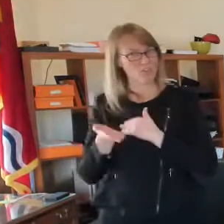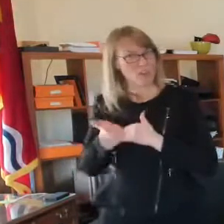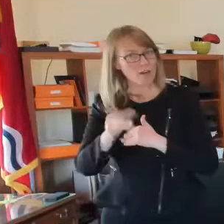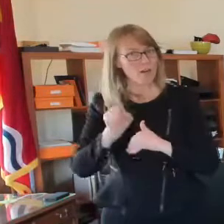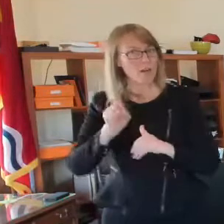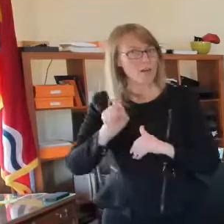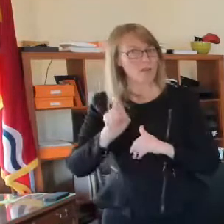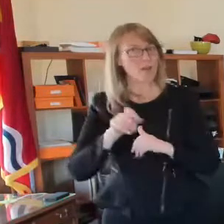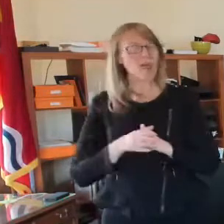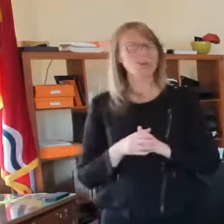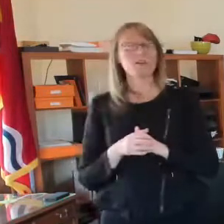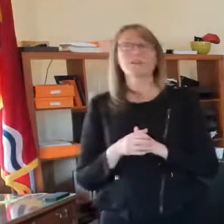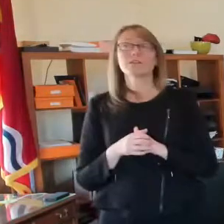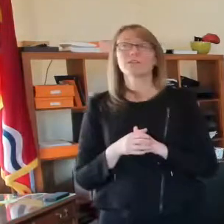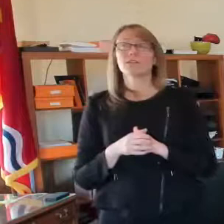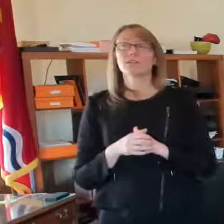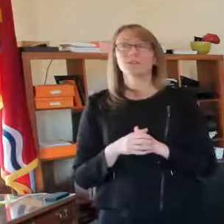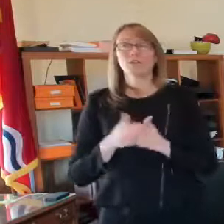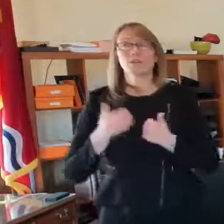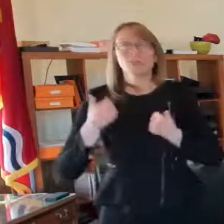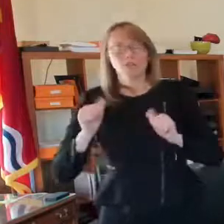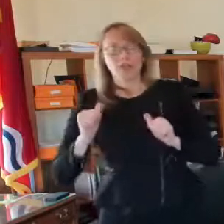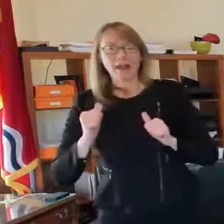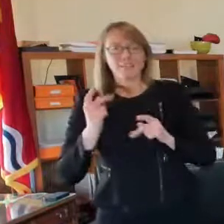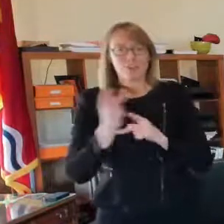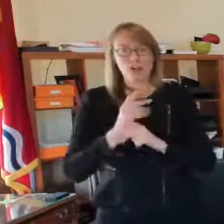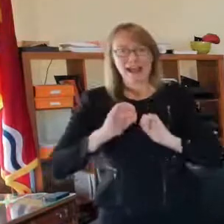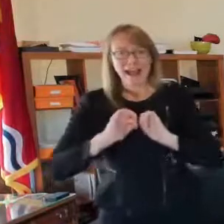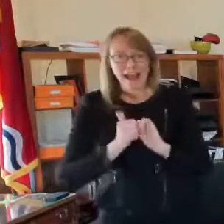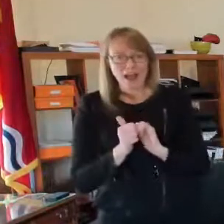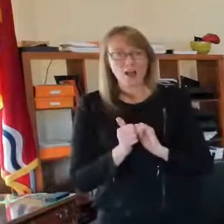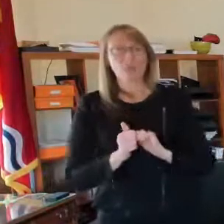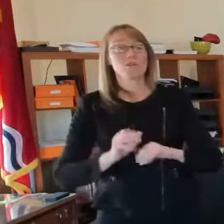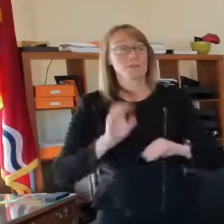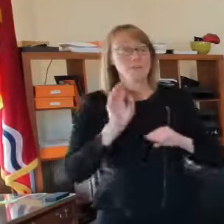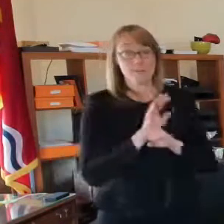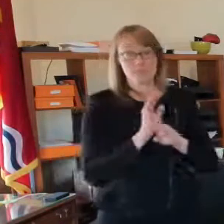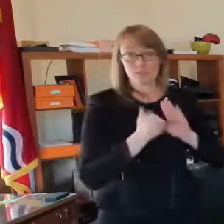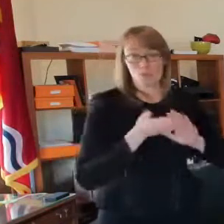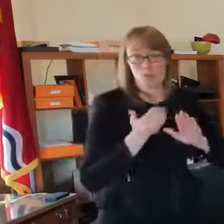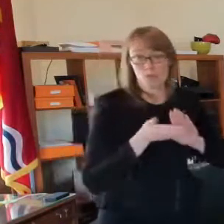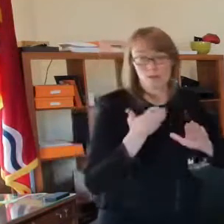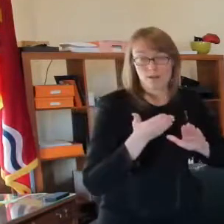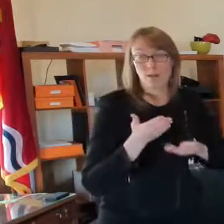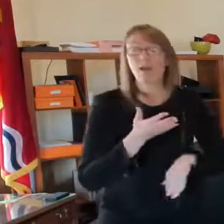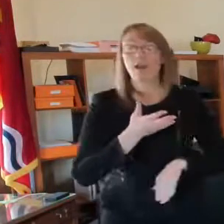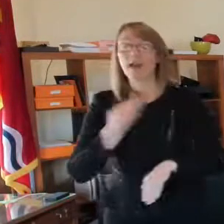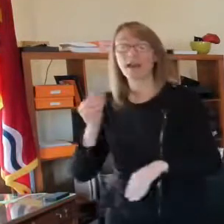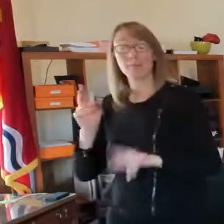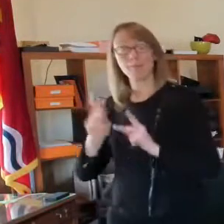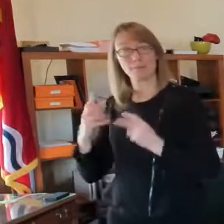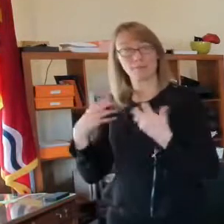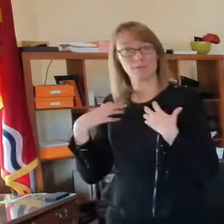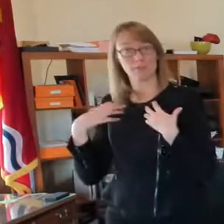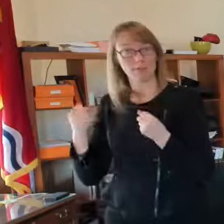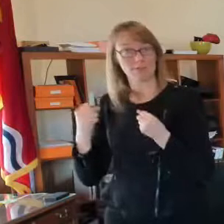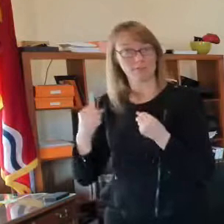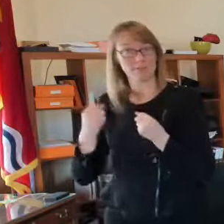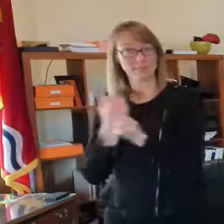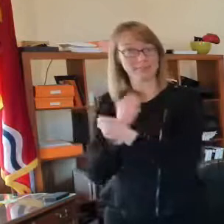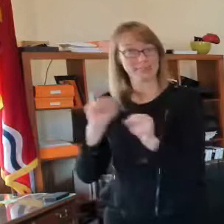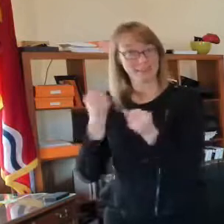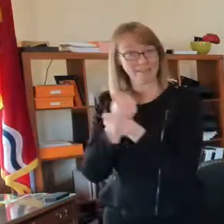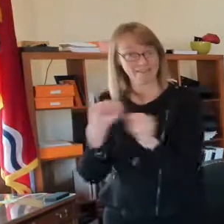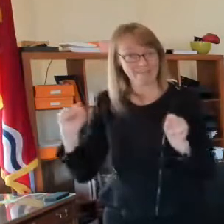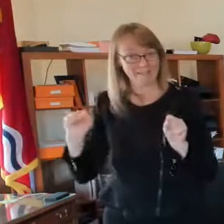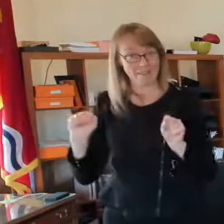is to keep businesses open but keep people safe from COVID by enforcing social distancing,